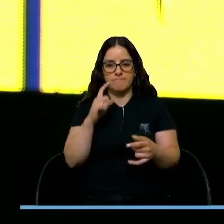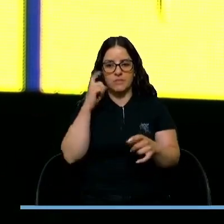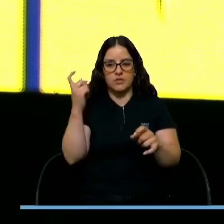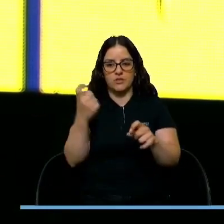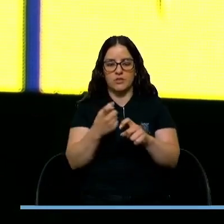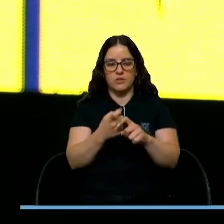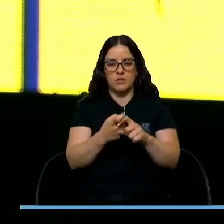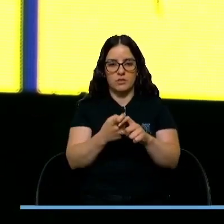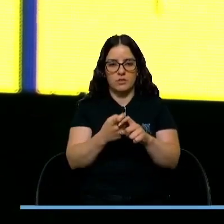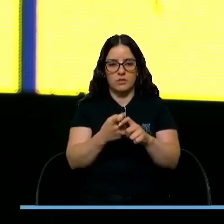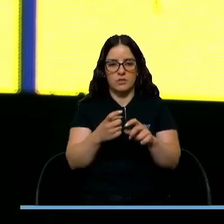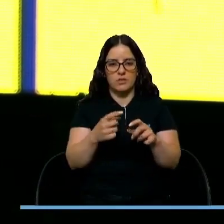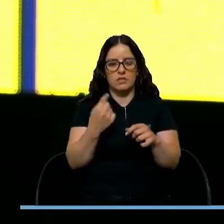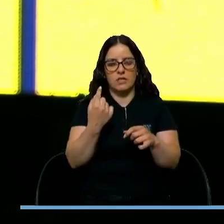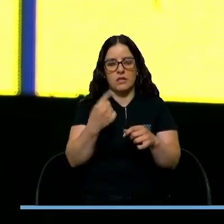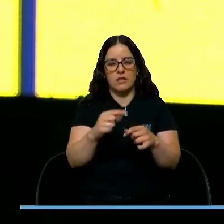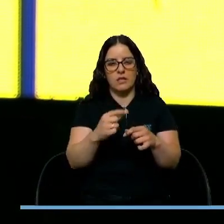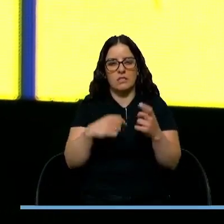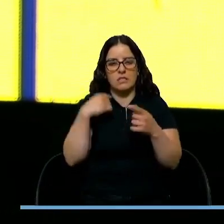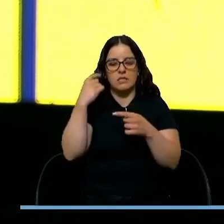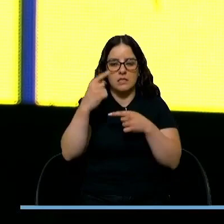also see is that